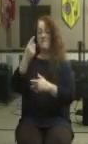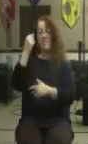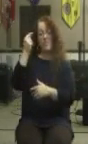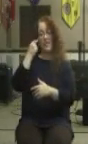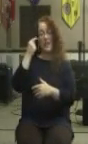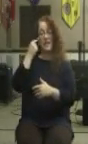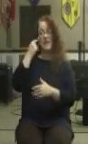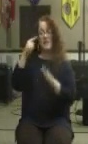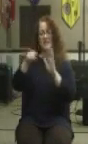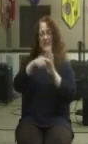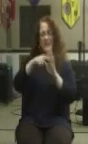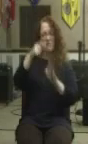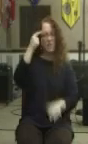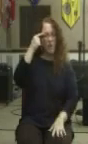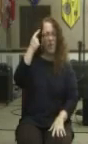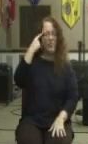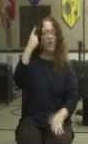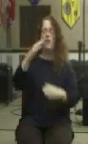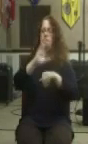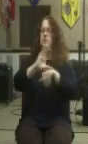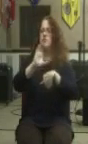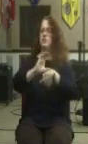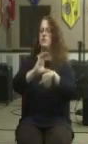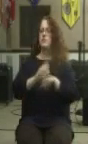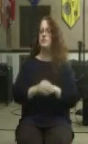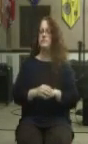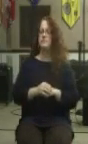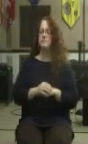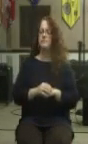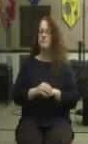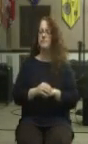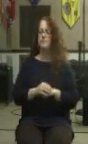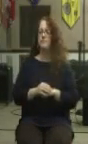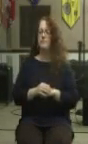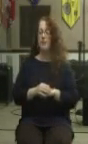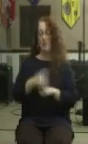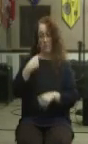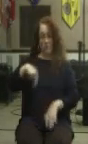And instead of thinking a negative thing, I thought of the church.